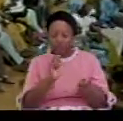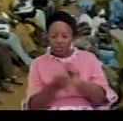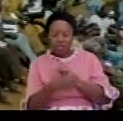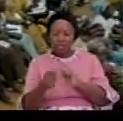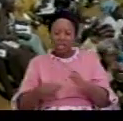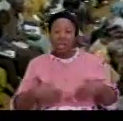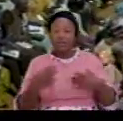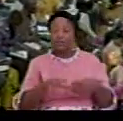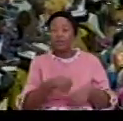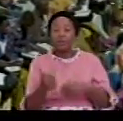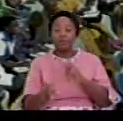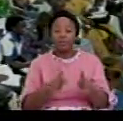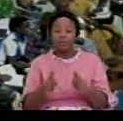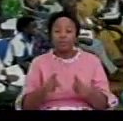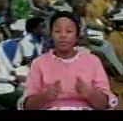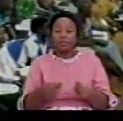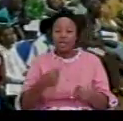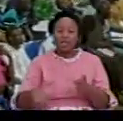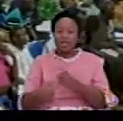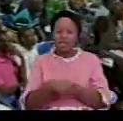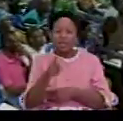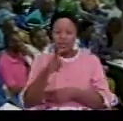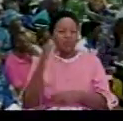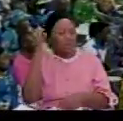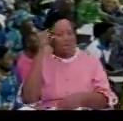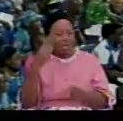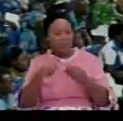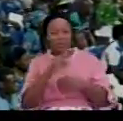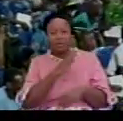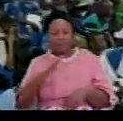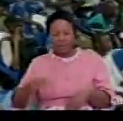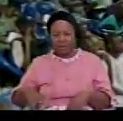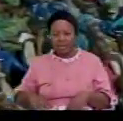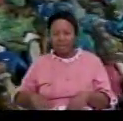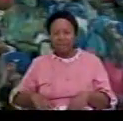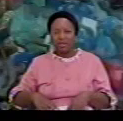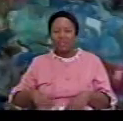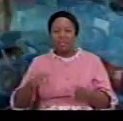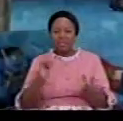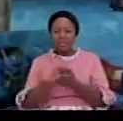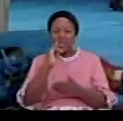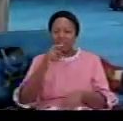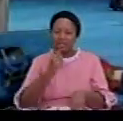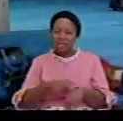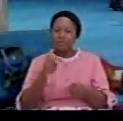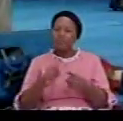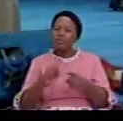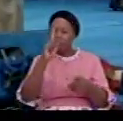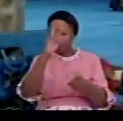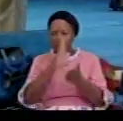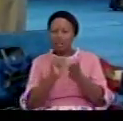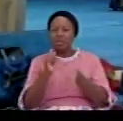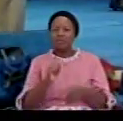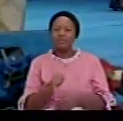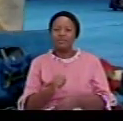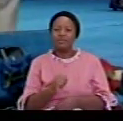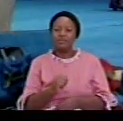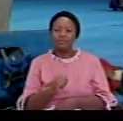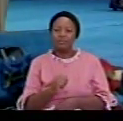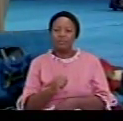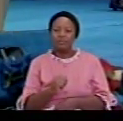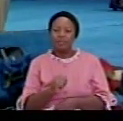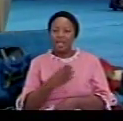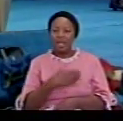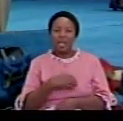people. The day you hear about Christ, that's the time to believe. And